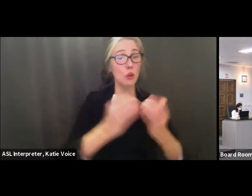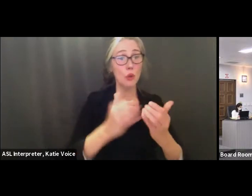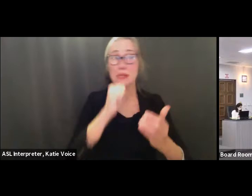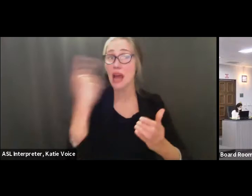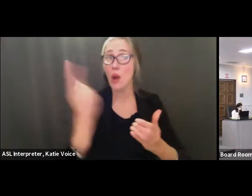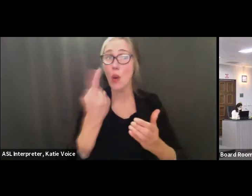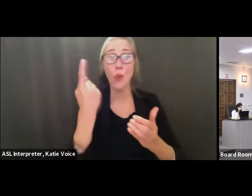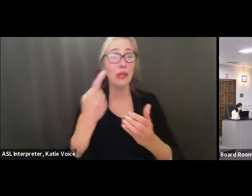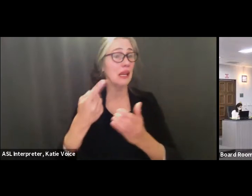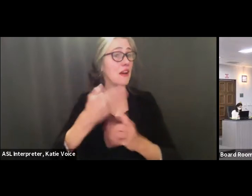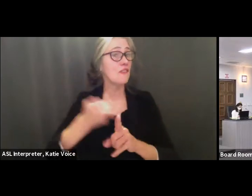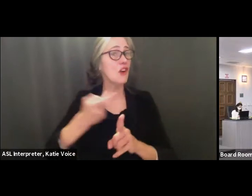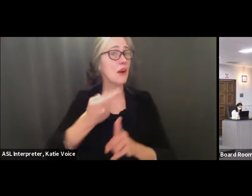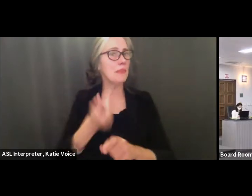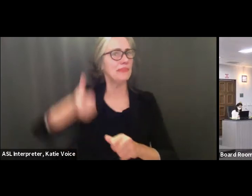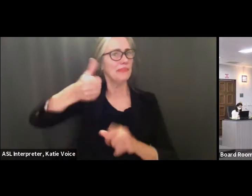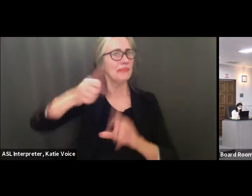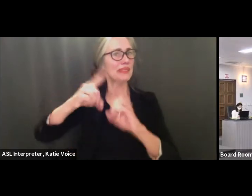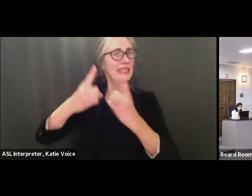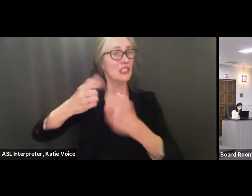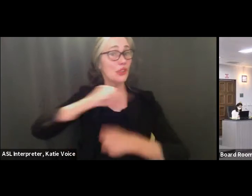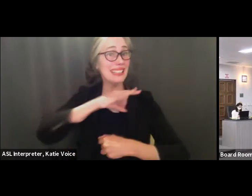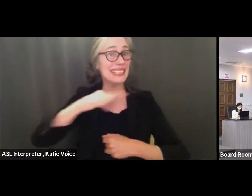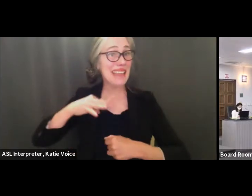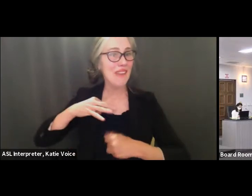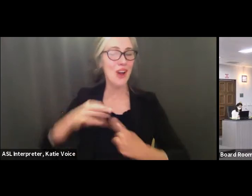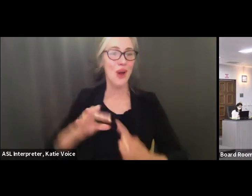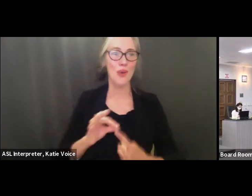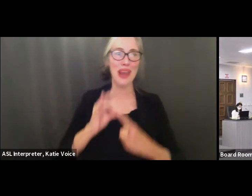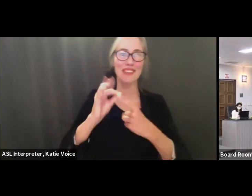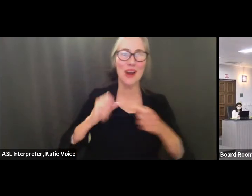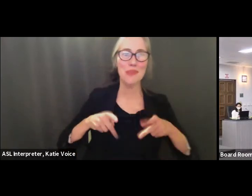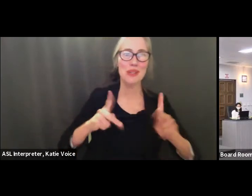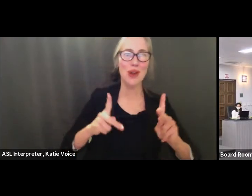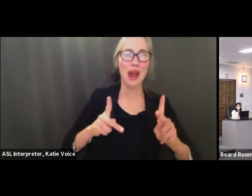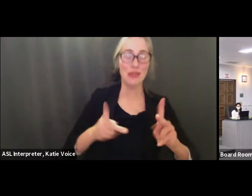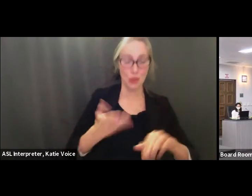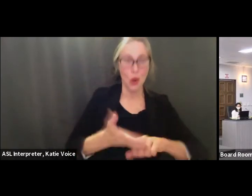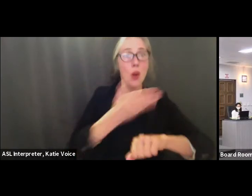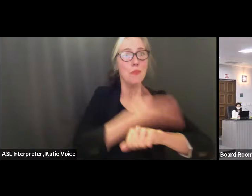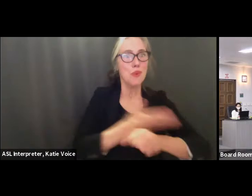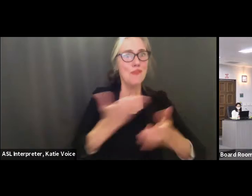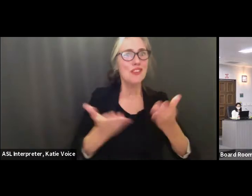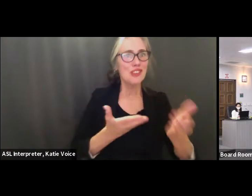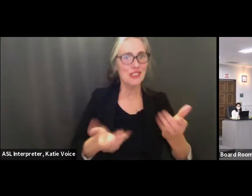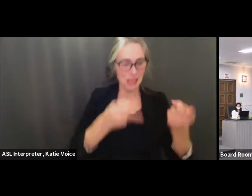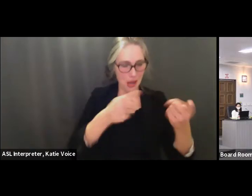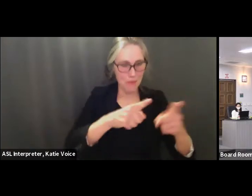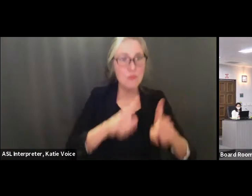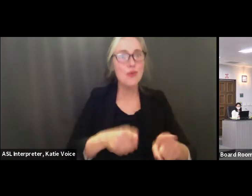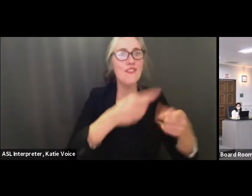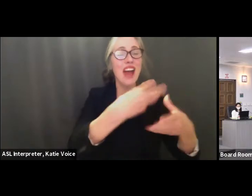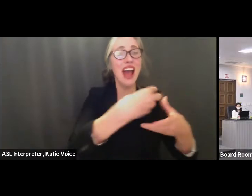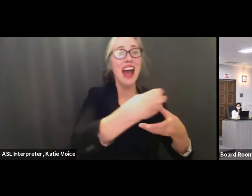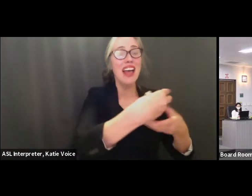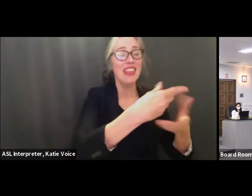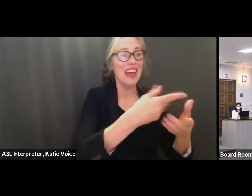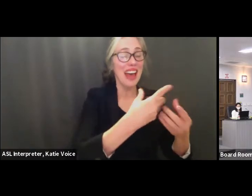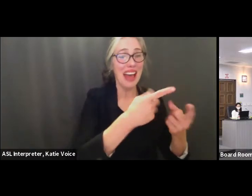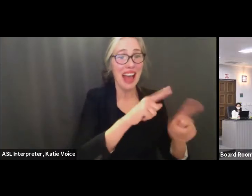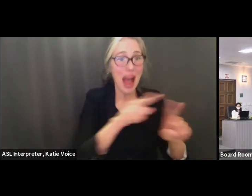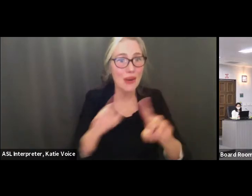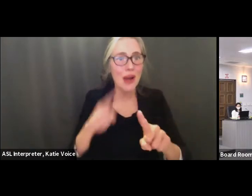district staff. We have the unique opportunity now to improve the services and outcomes for those students with disabilities with the most